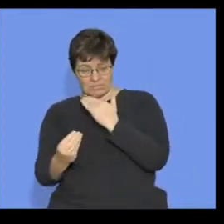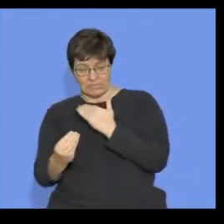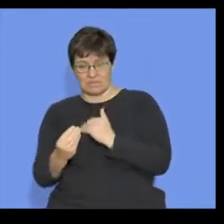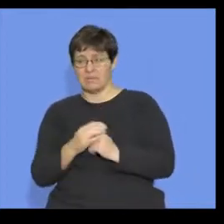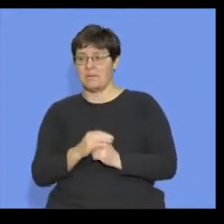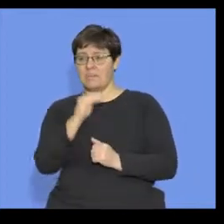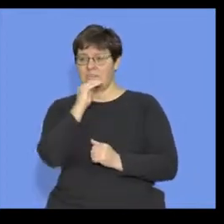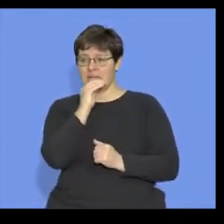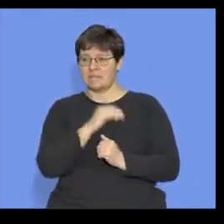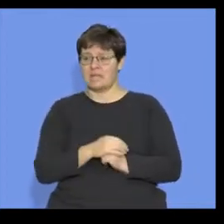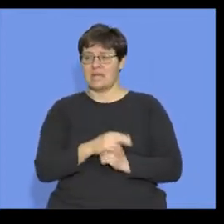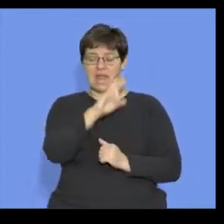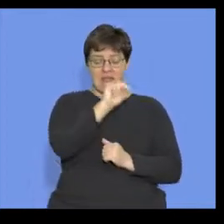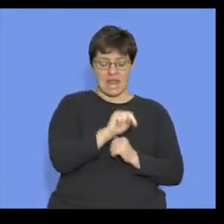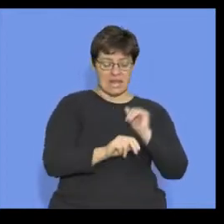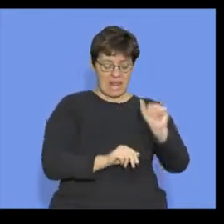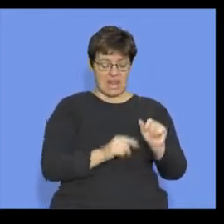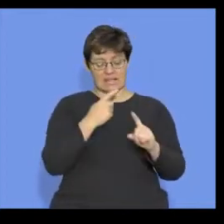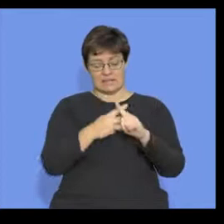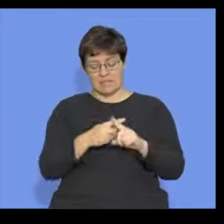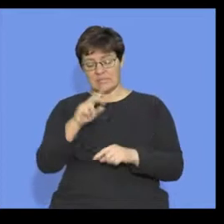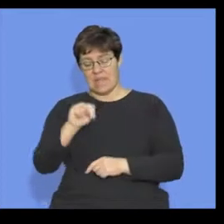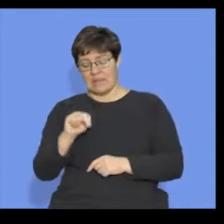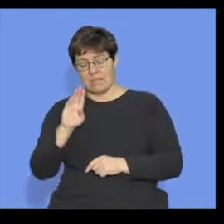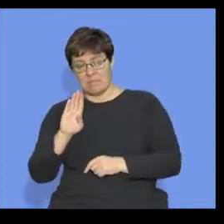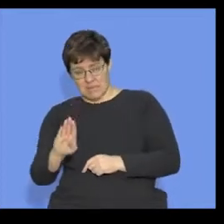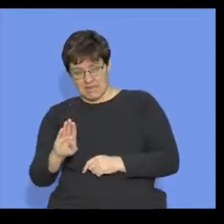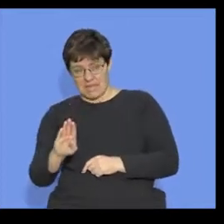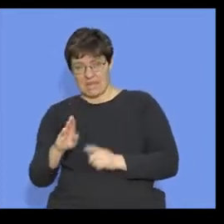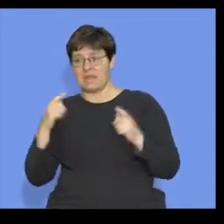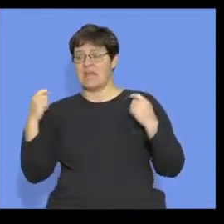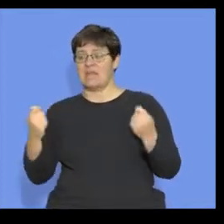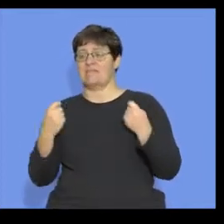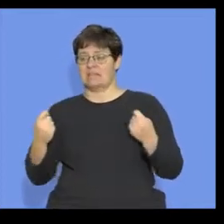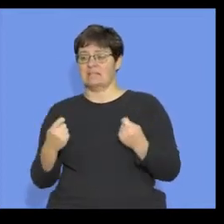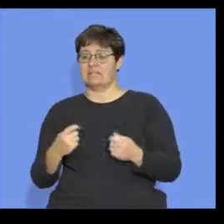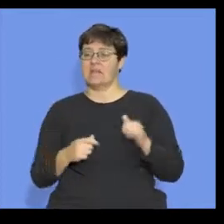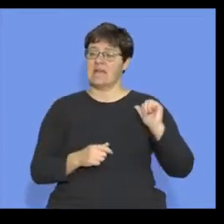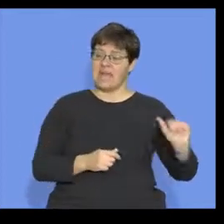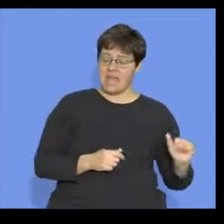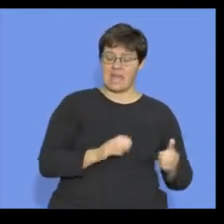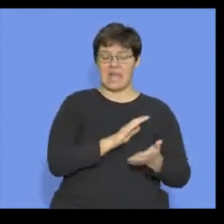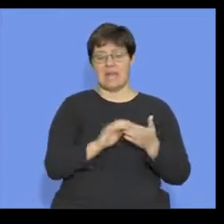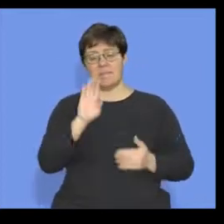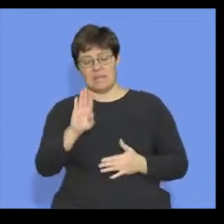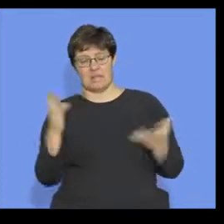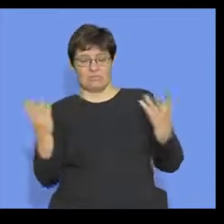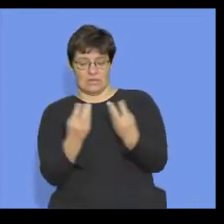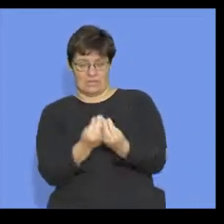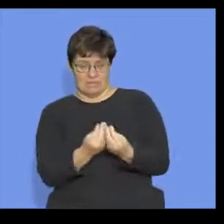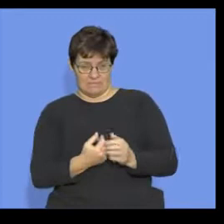there are NA multiplied by NB outcome in event A and